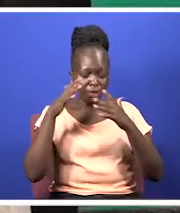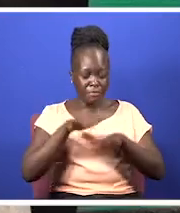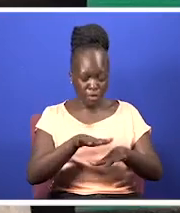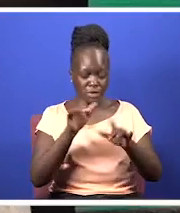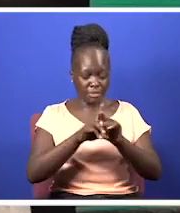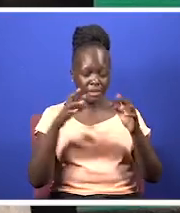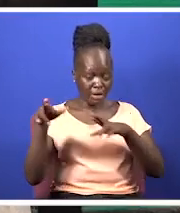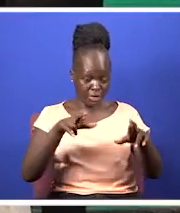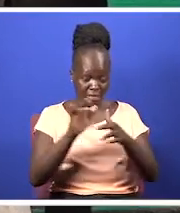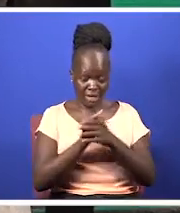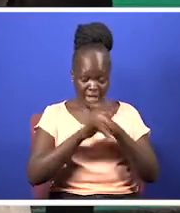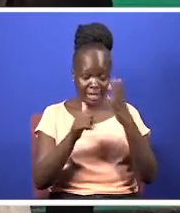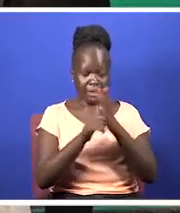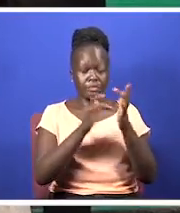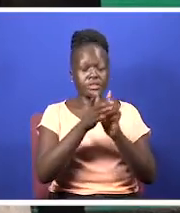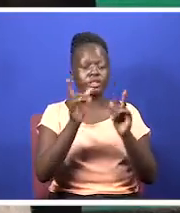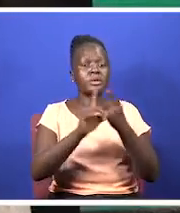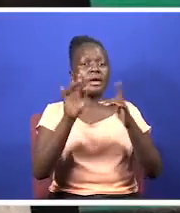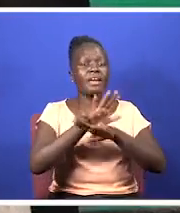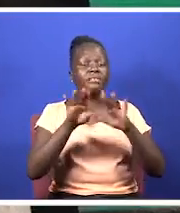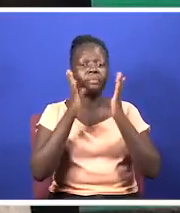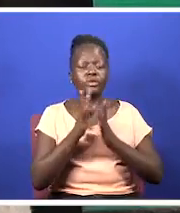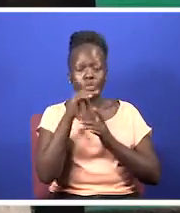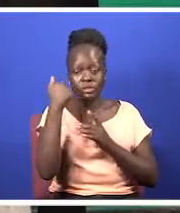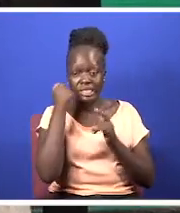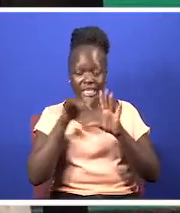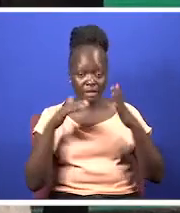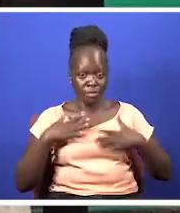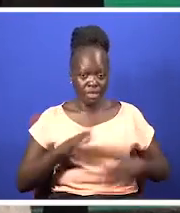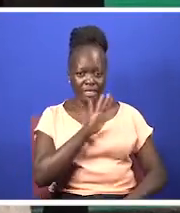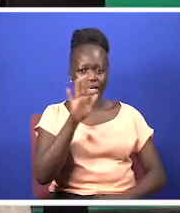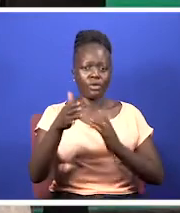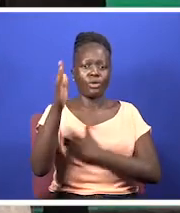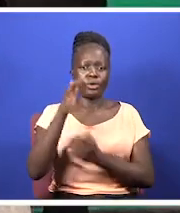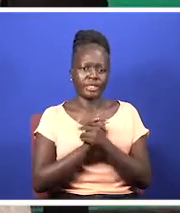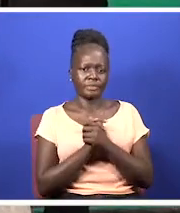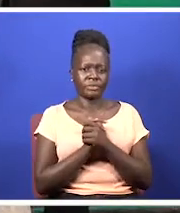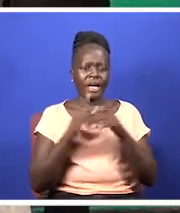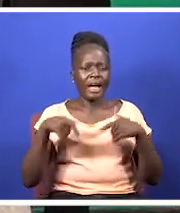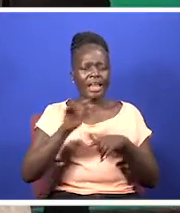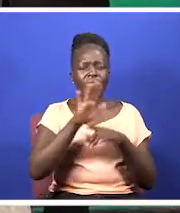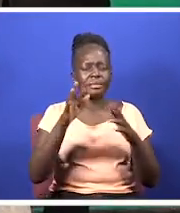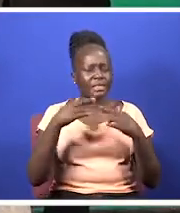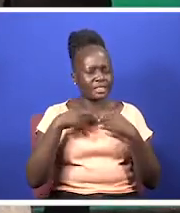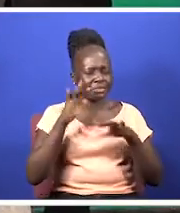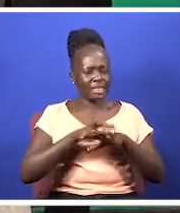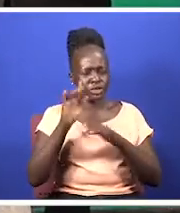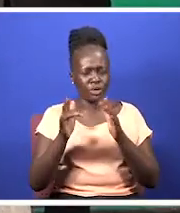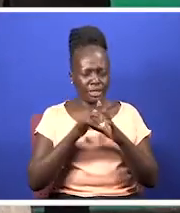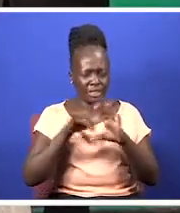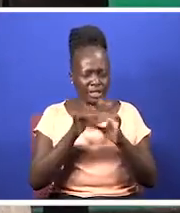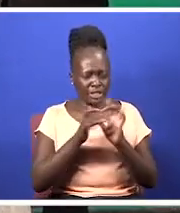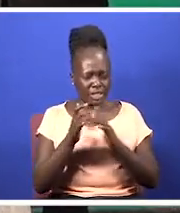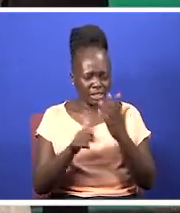in the name of Jesus. To every person that is unwell in their bodies, O God, let them receive your touch in